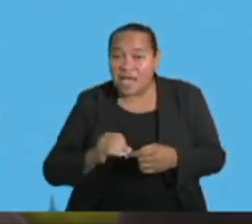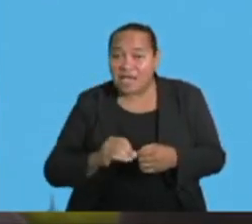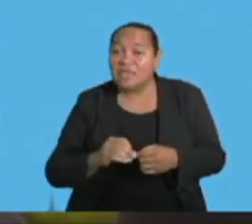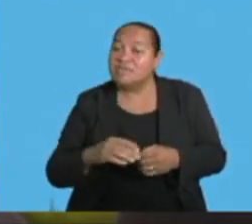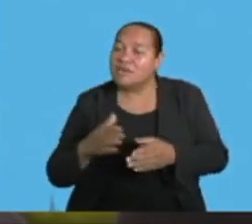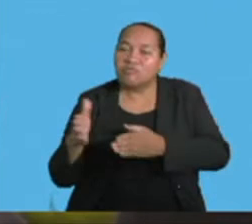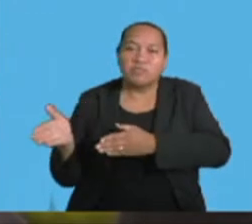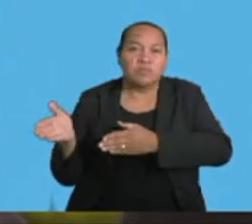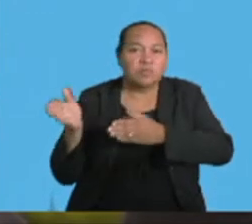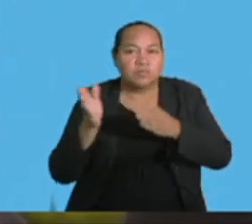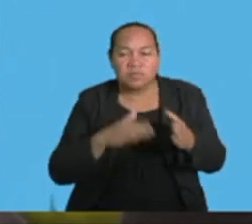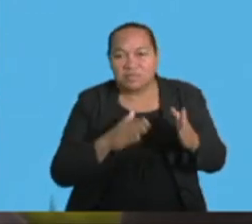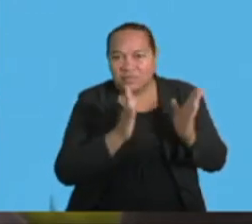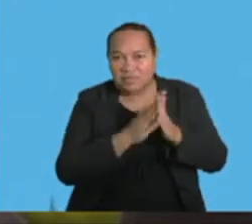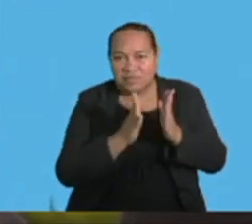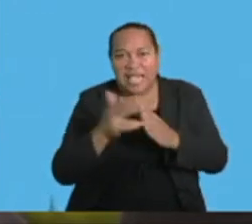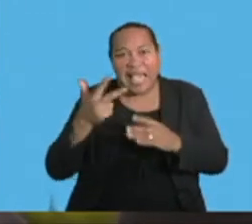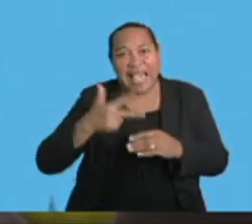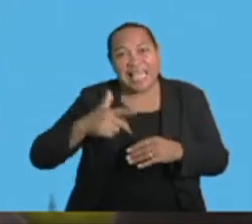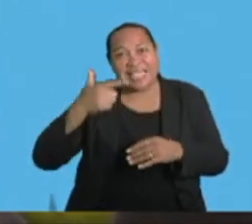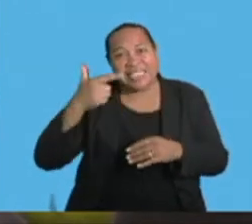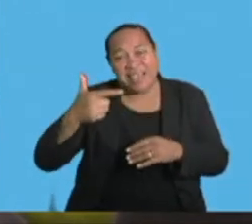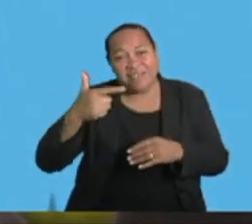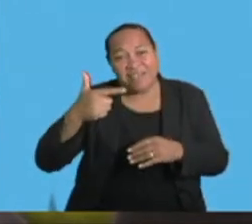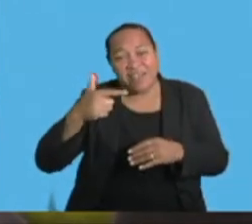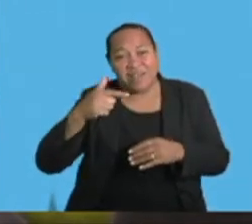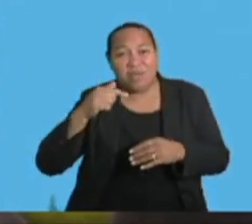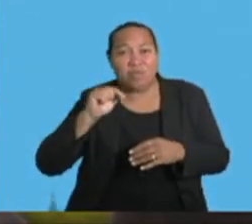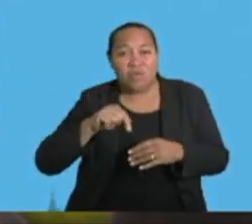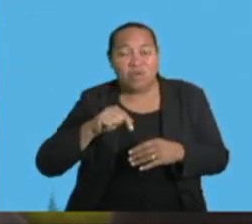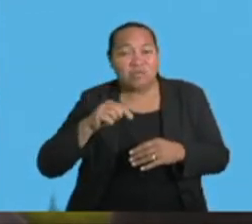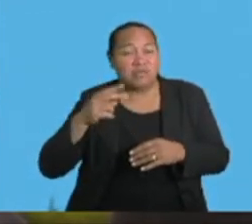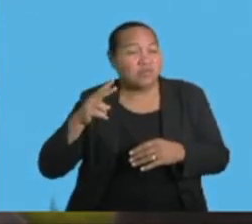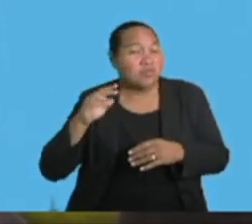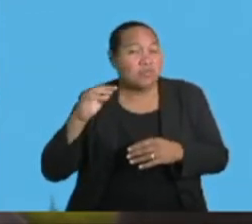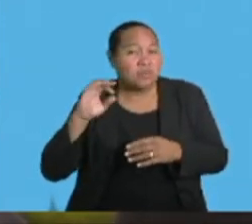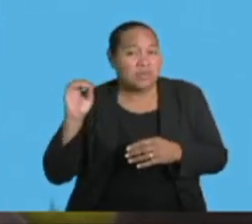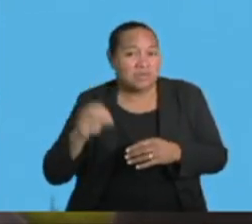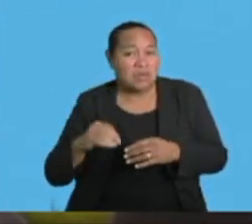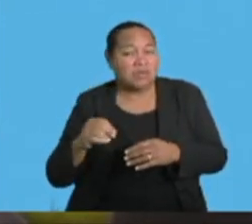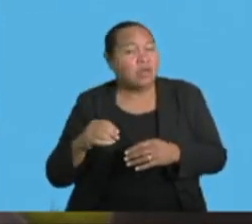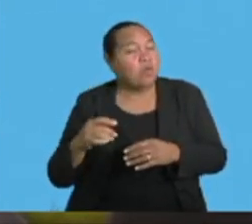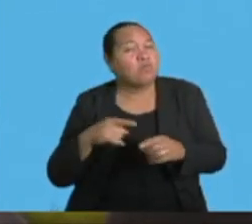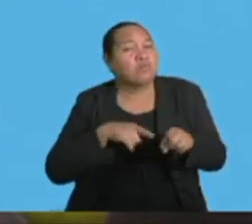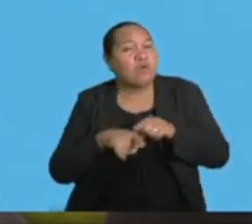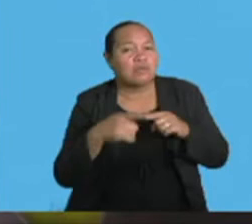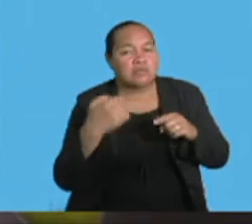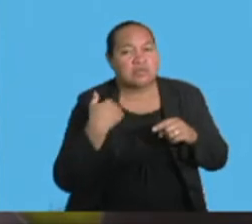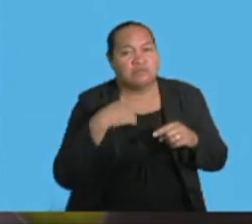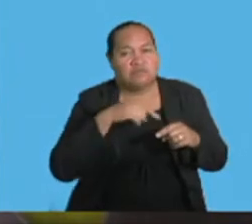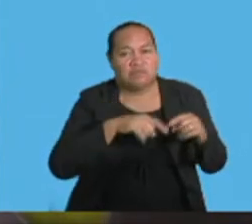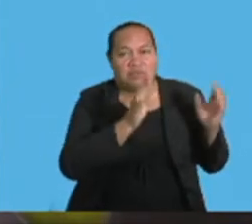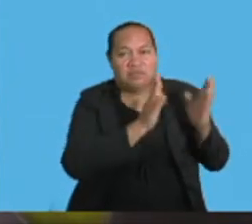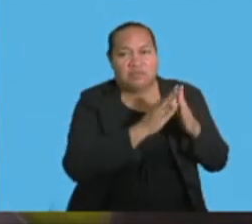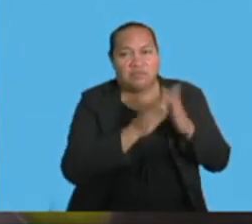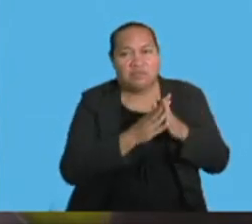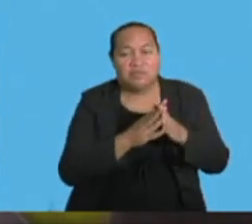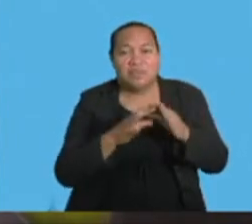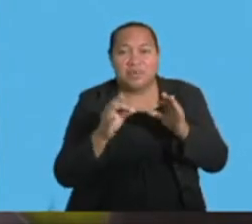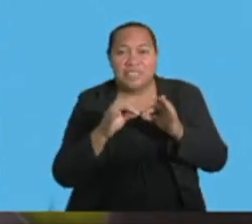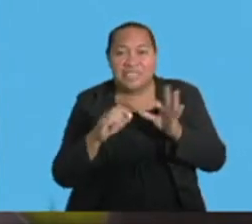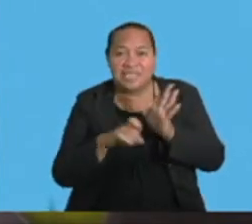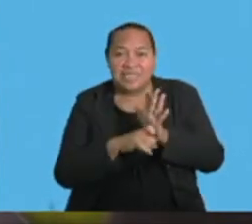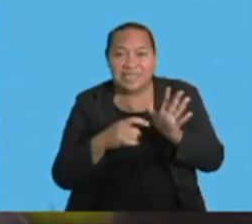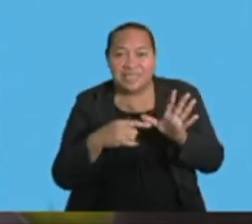areas. 87.2% are in the urban areas. Brazil, which is a very large country, 13.7% of